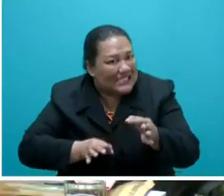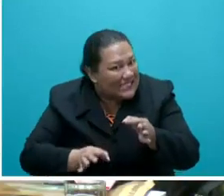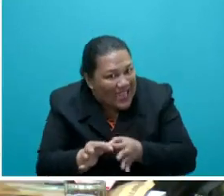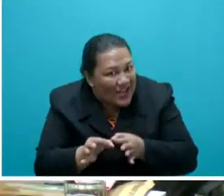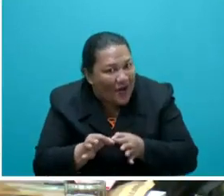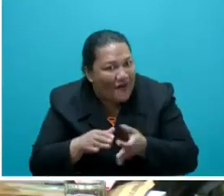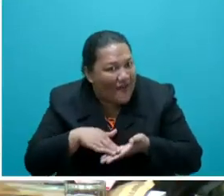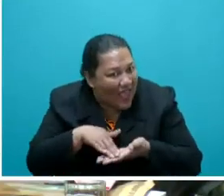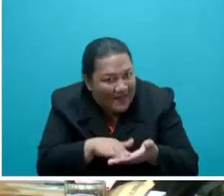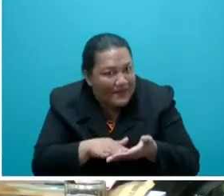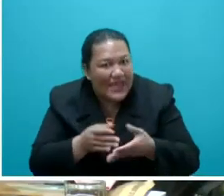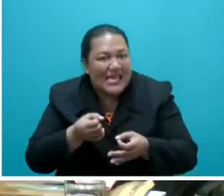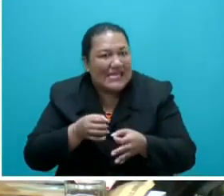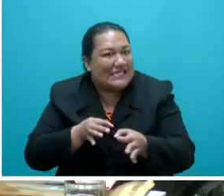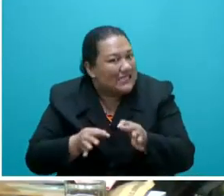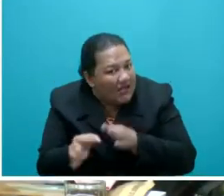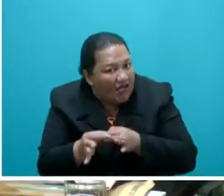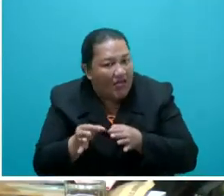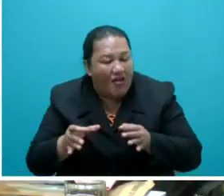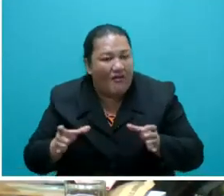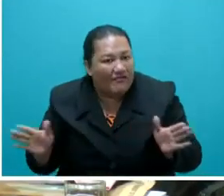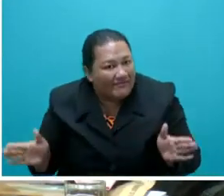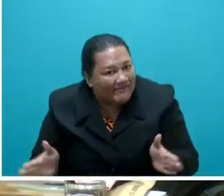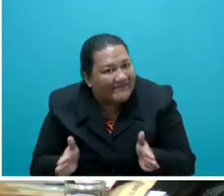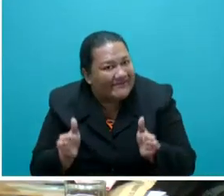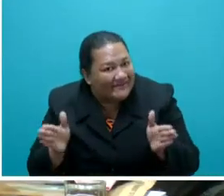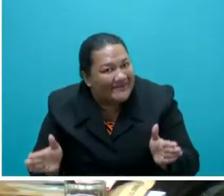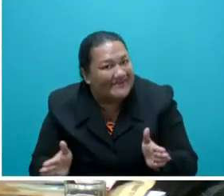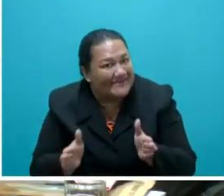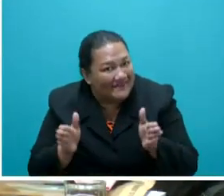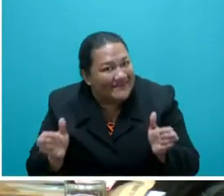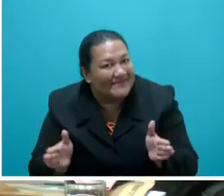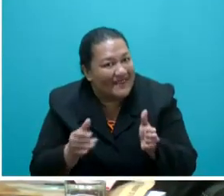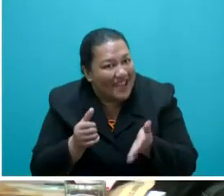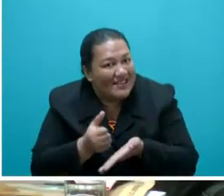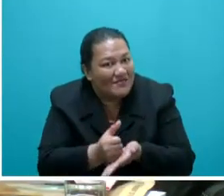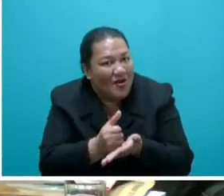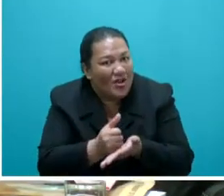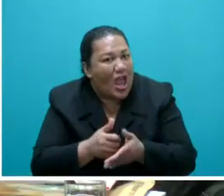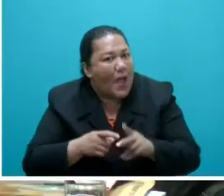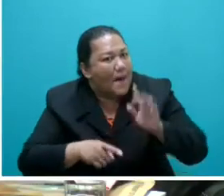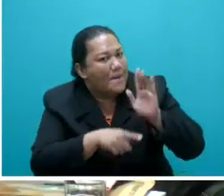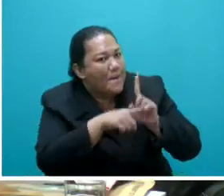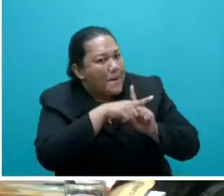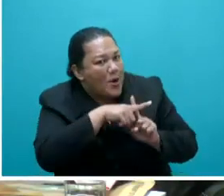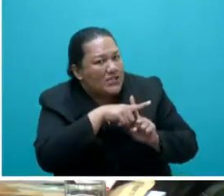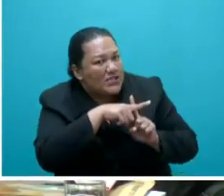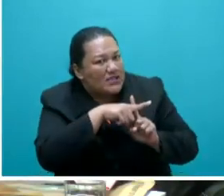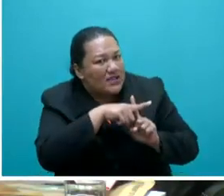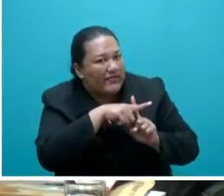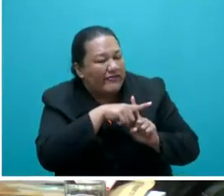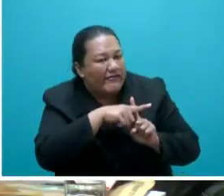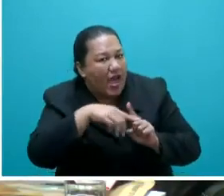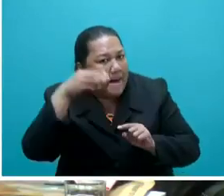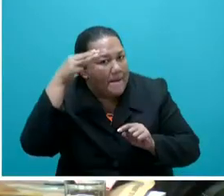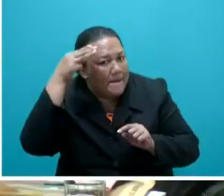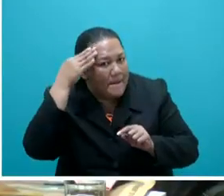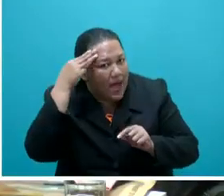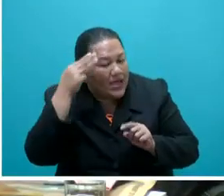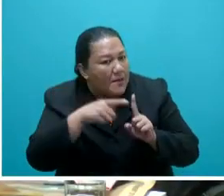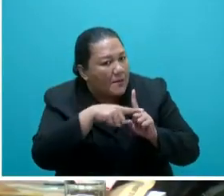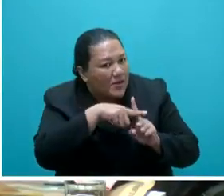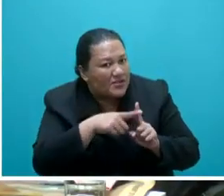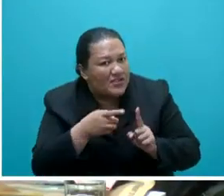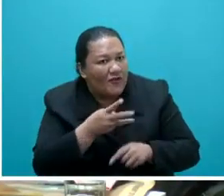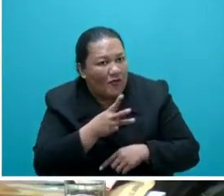economic growth and sustainability, to borrow His Excellency's words. Speeches that obviously seek to score